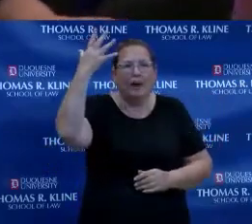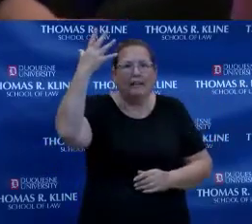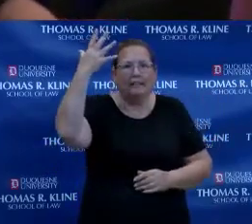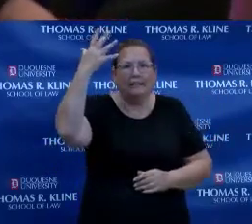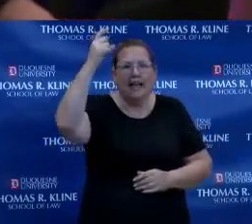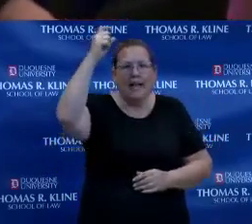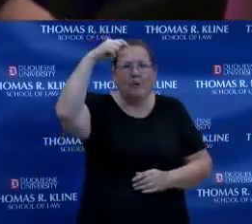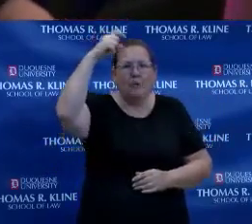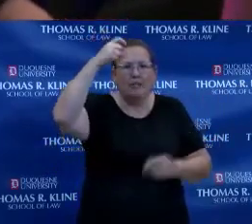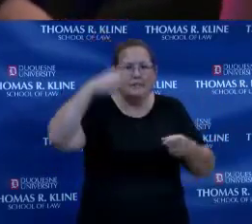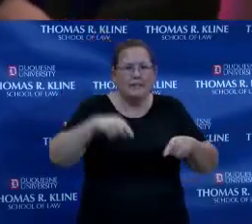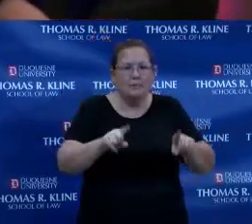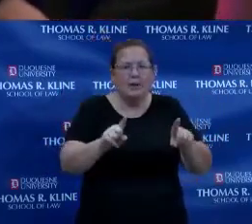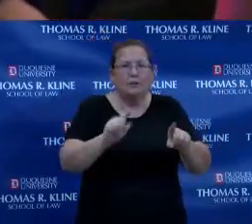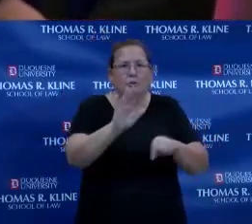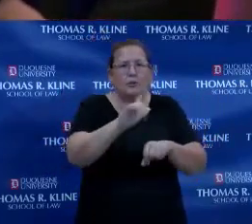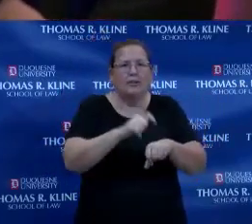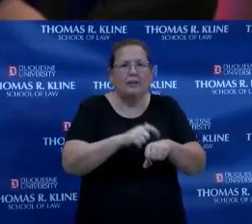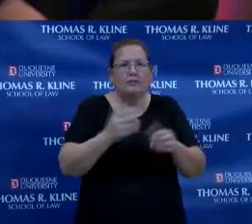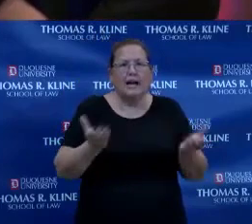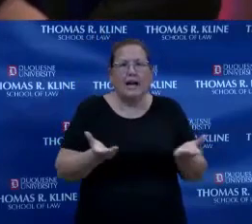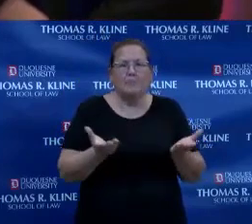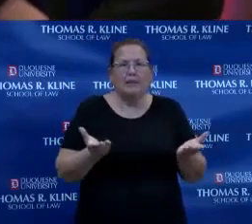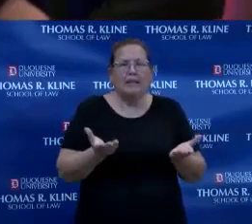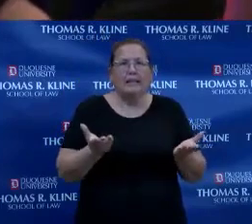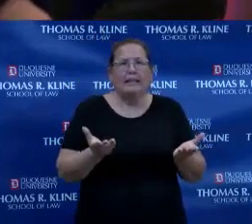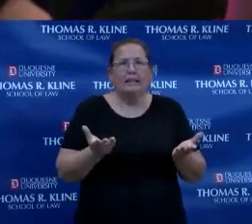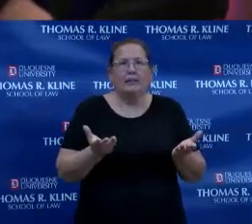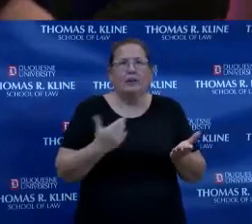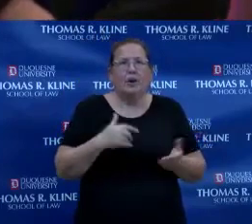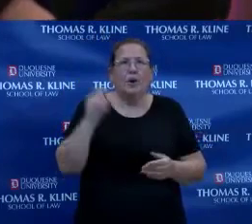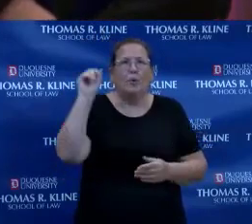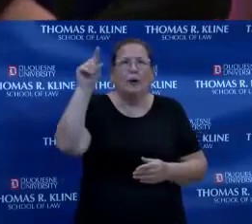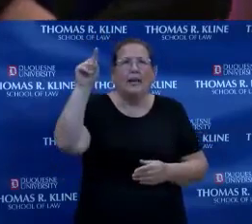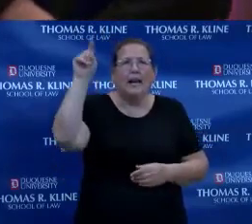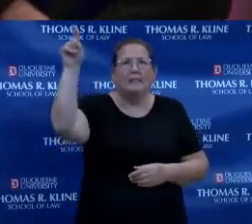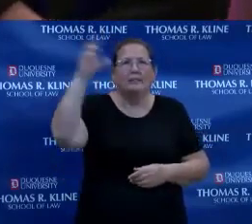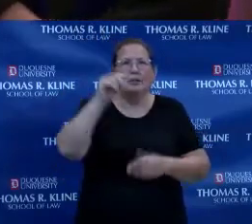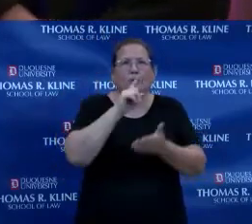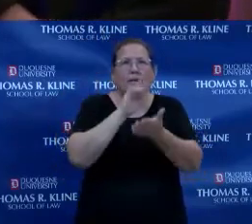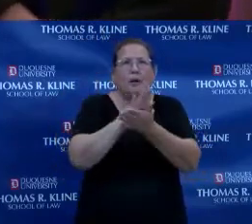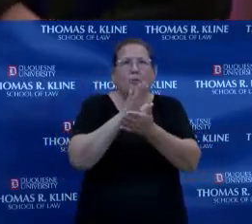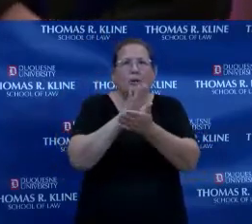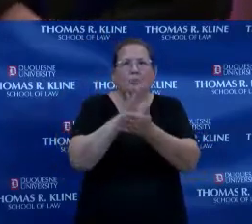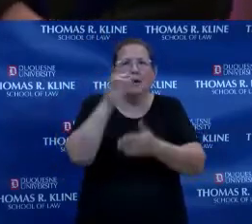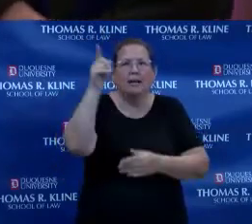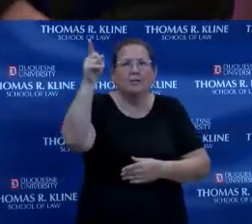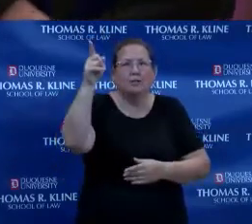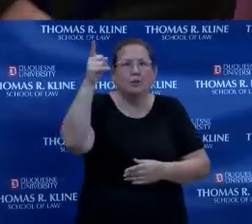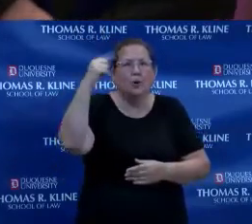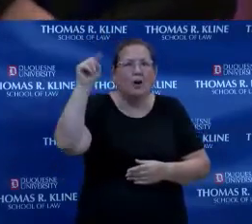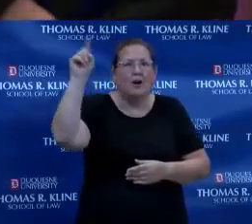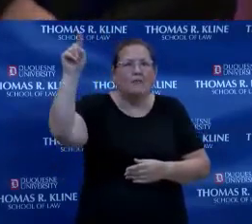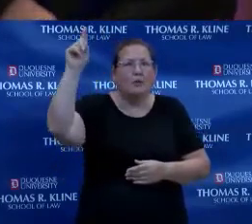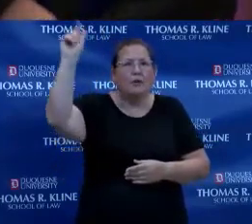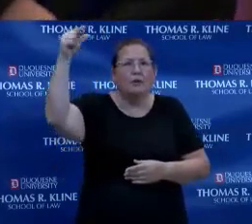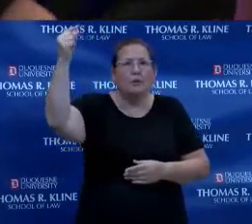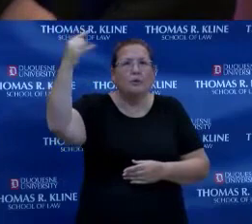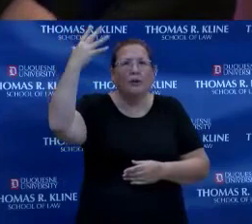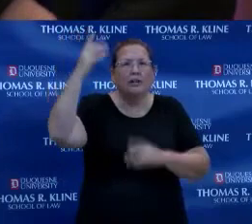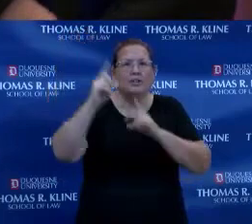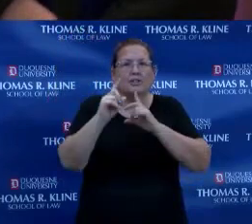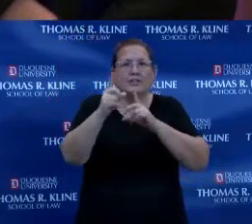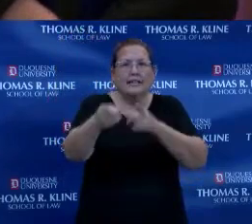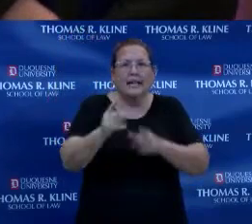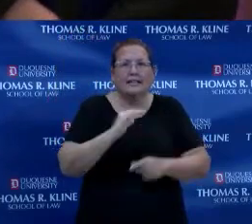time here. We ask this of you, and we praise you, for you graciously answered our